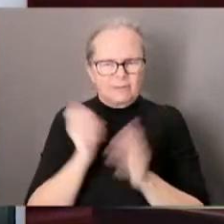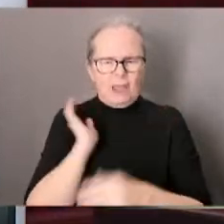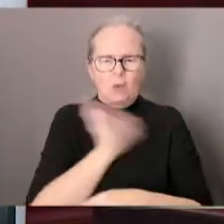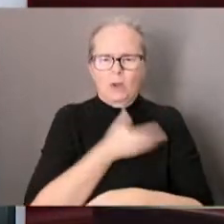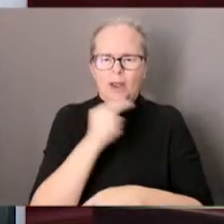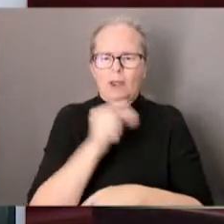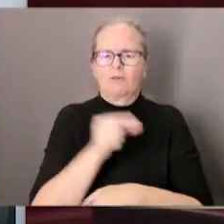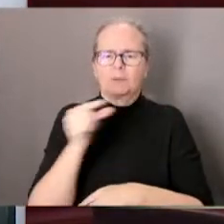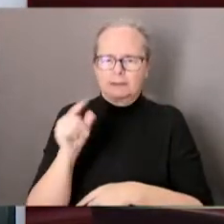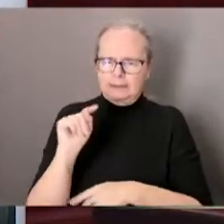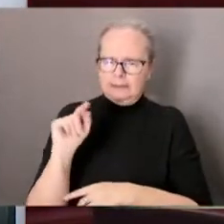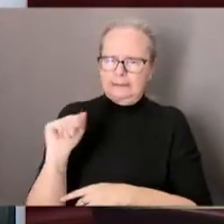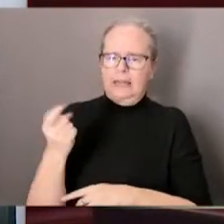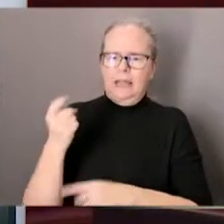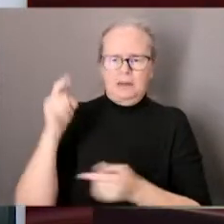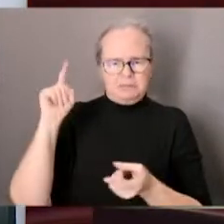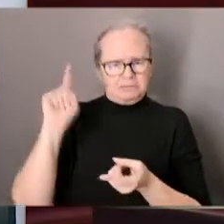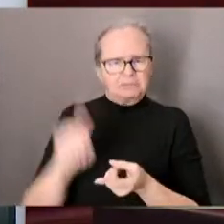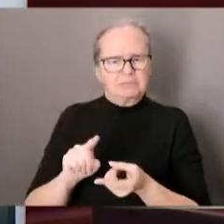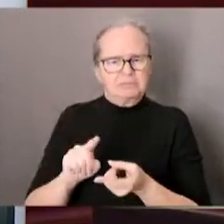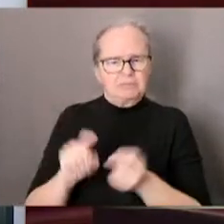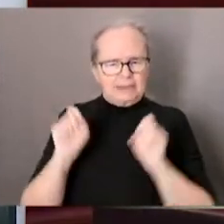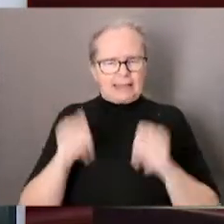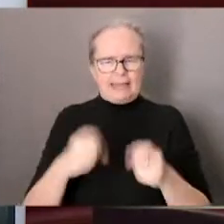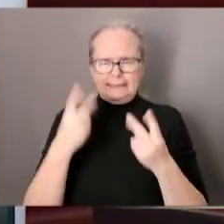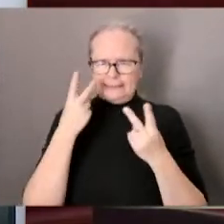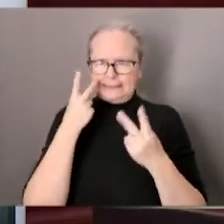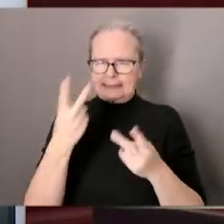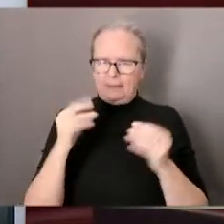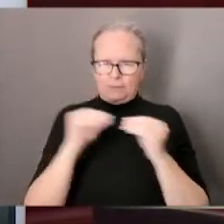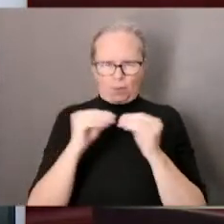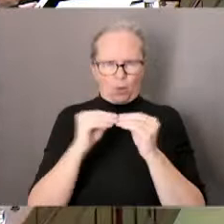Saskatchewan vegerville and we have just begun